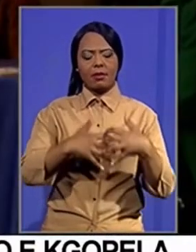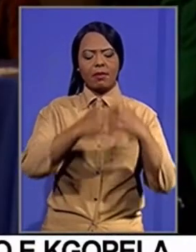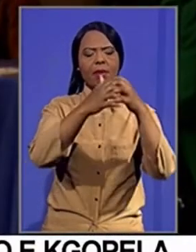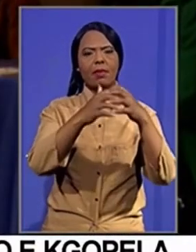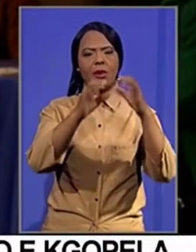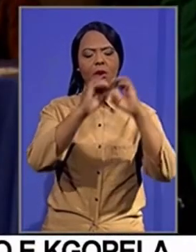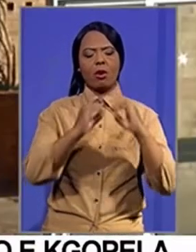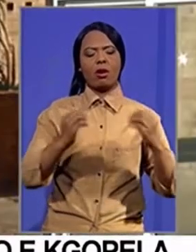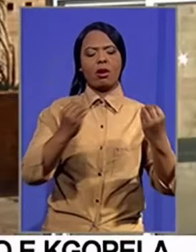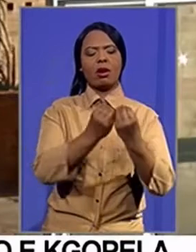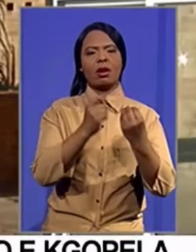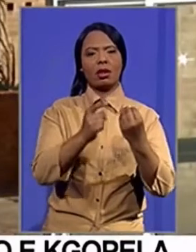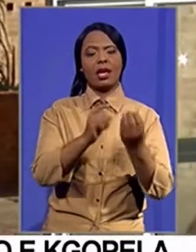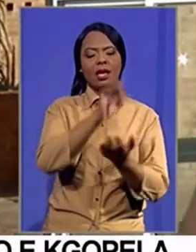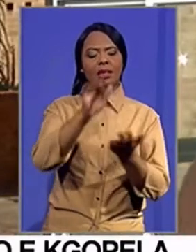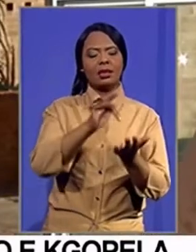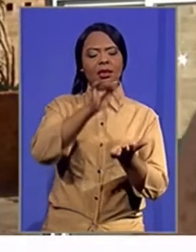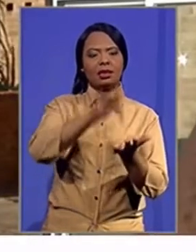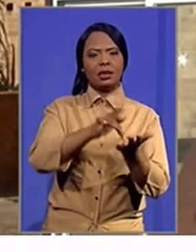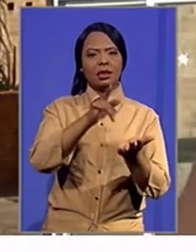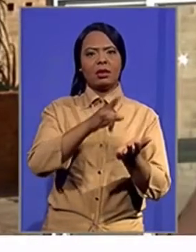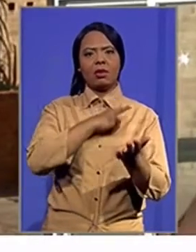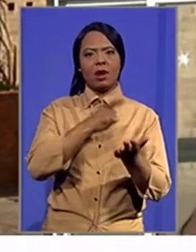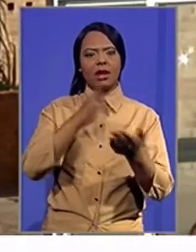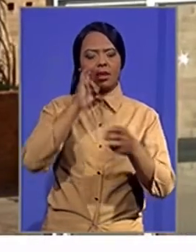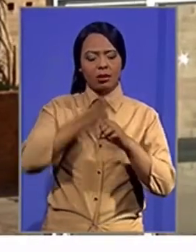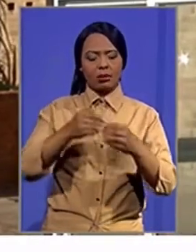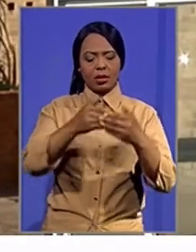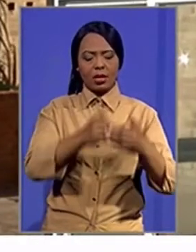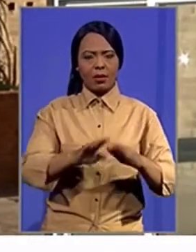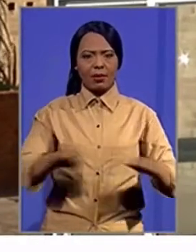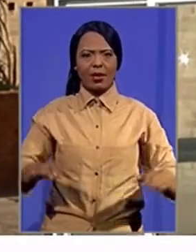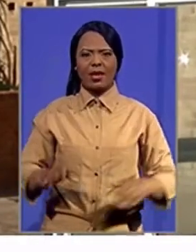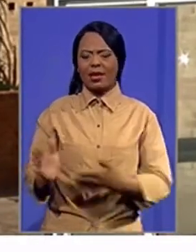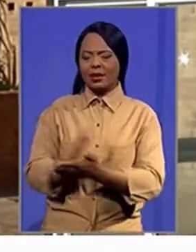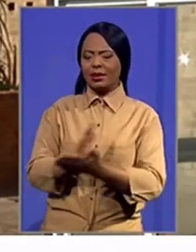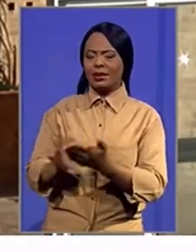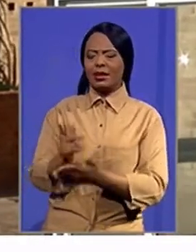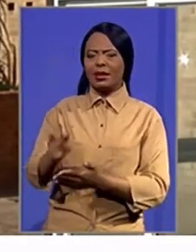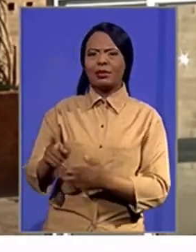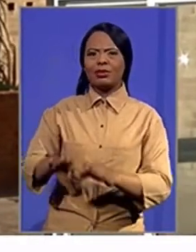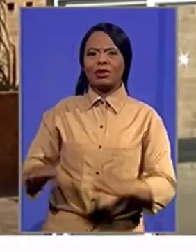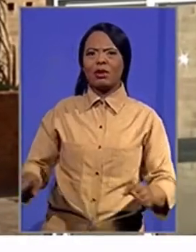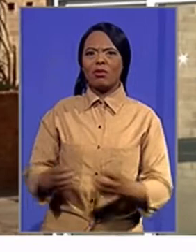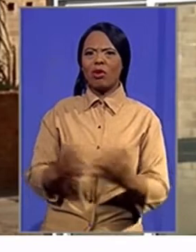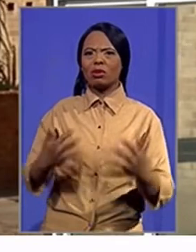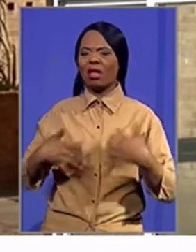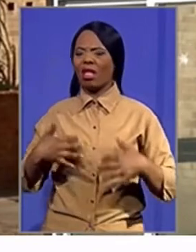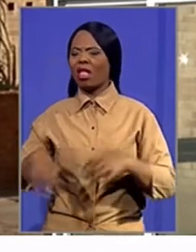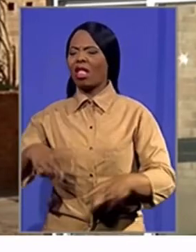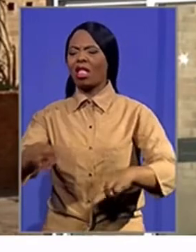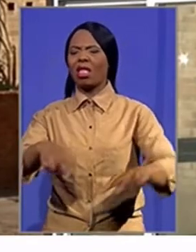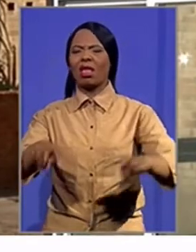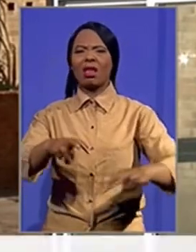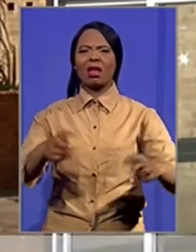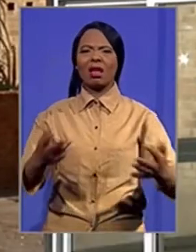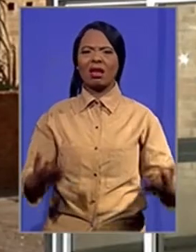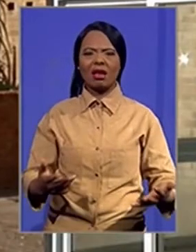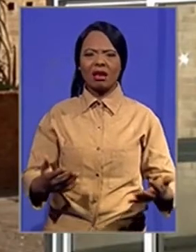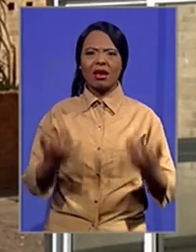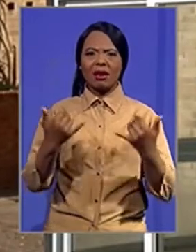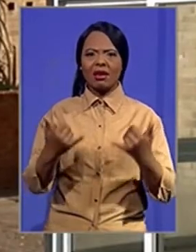bana. The children that are just roaming around having nothing to do, that's why we as the ECD centers